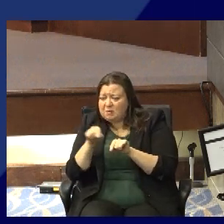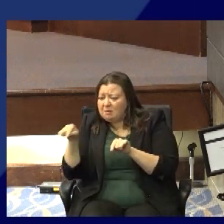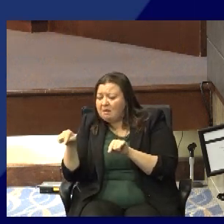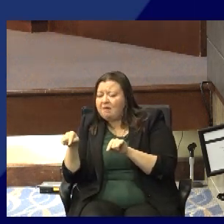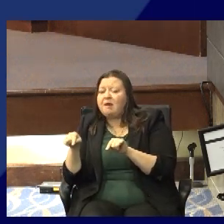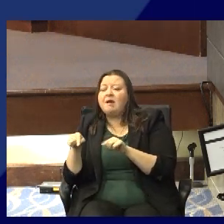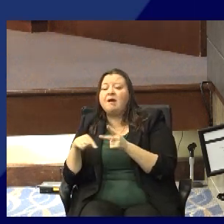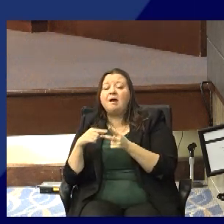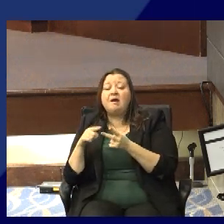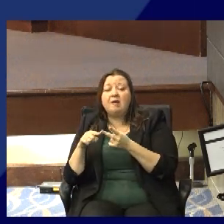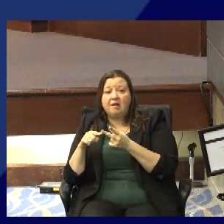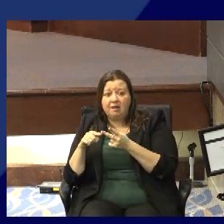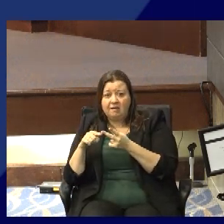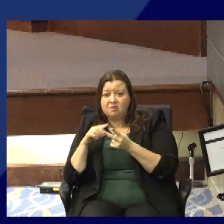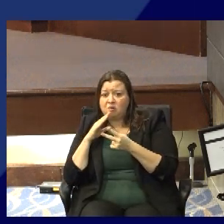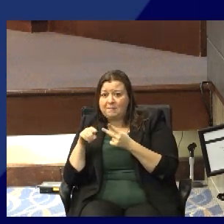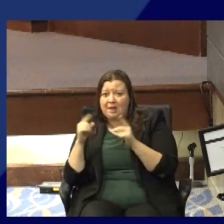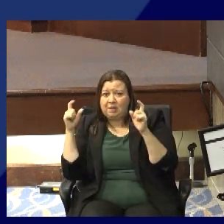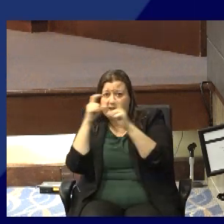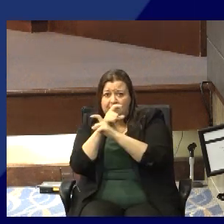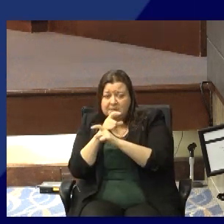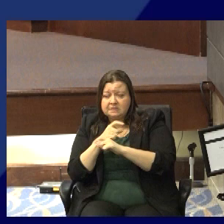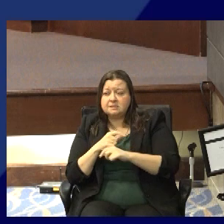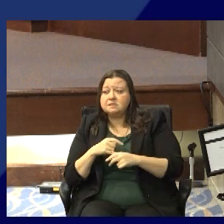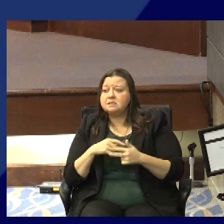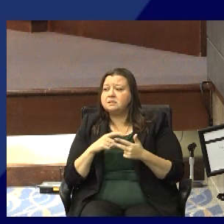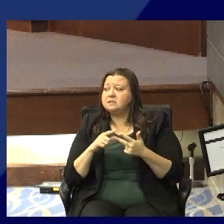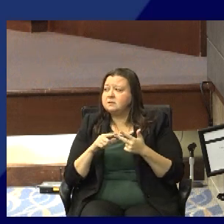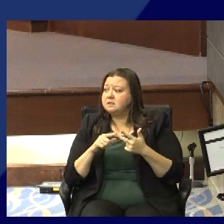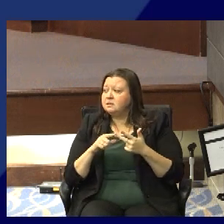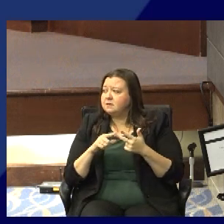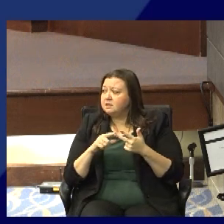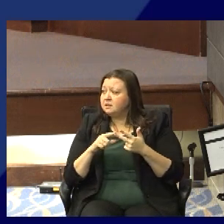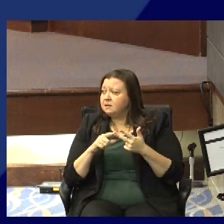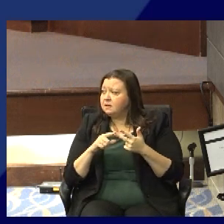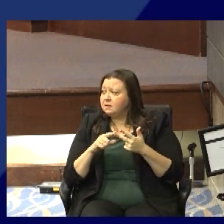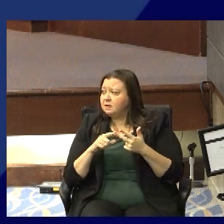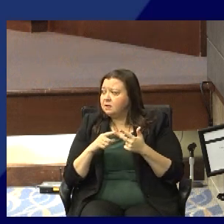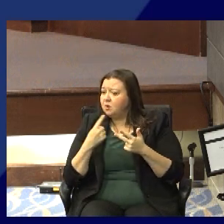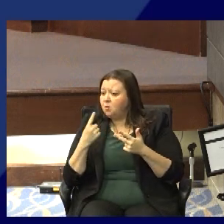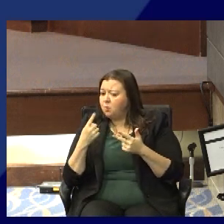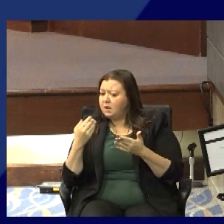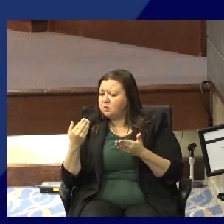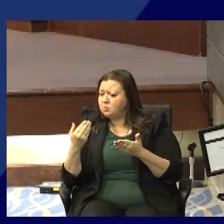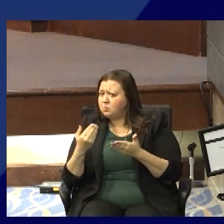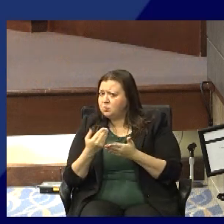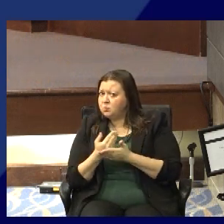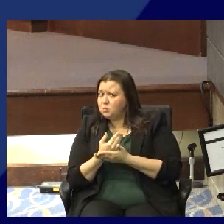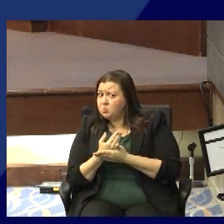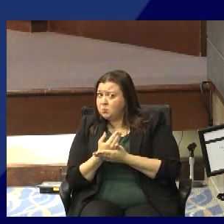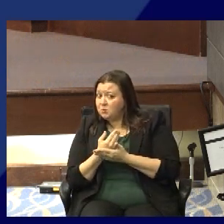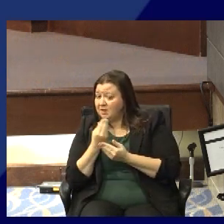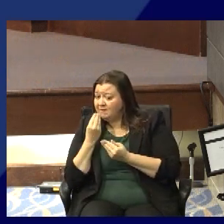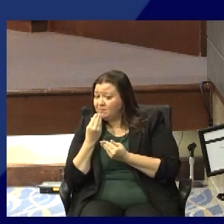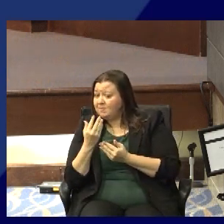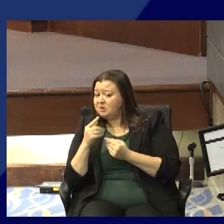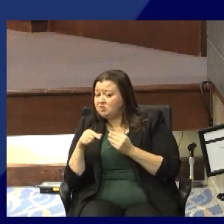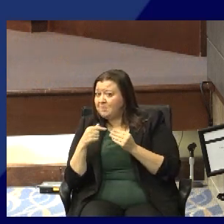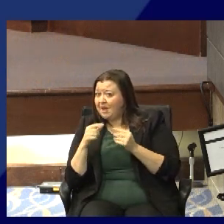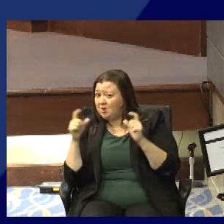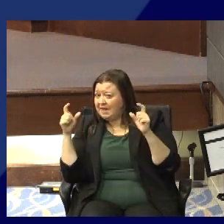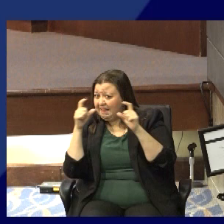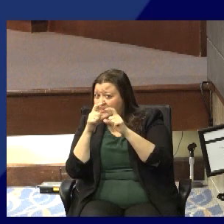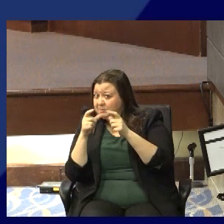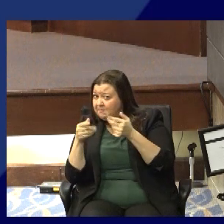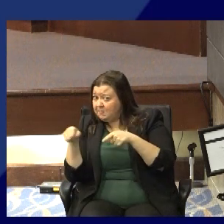And then we talked about the eclipse, and one new piece of information about the eclipse you